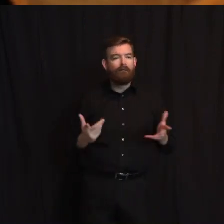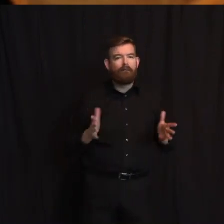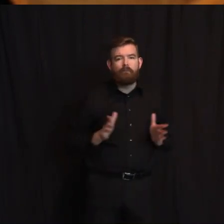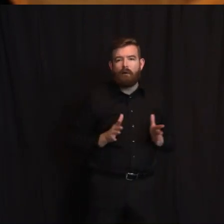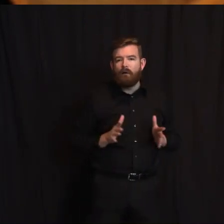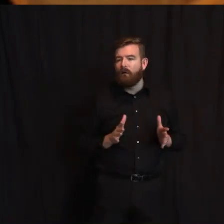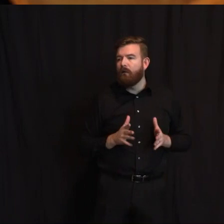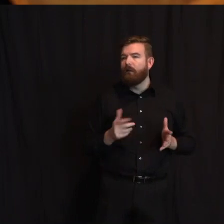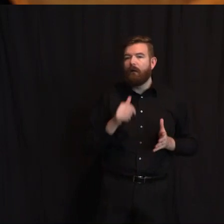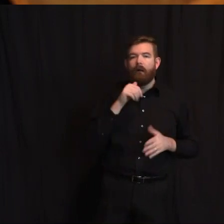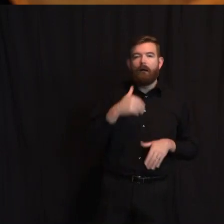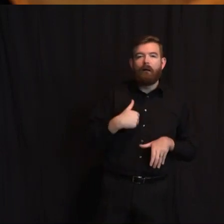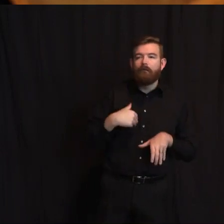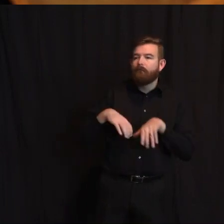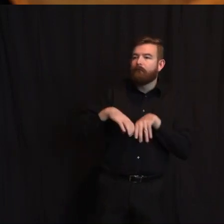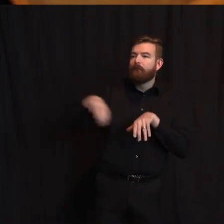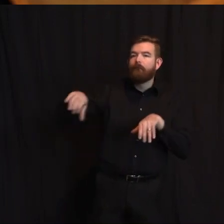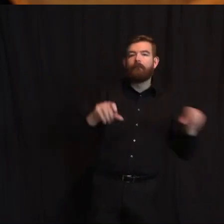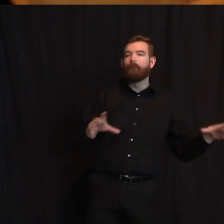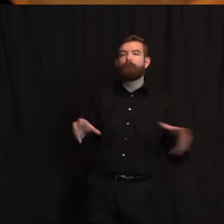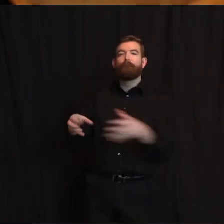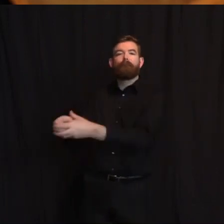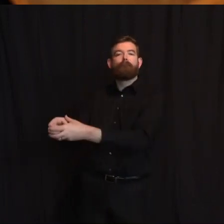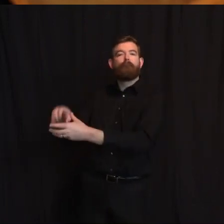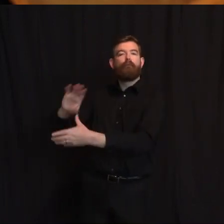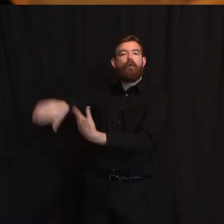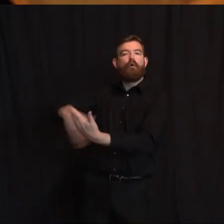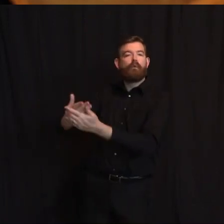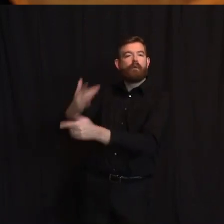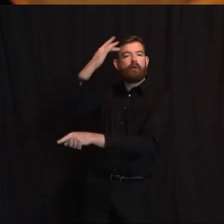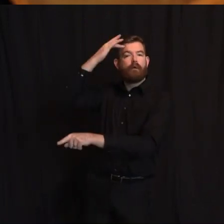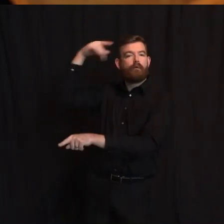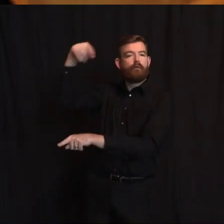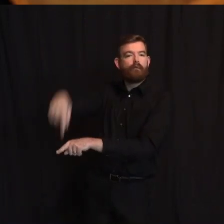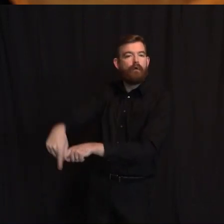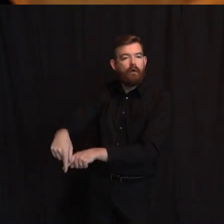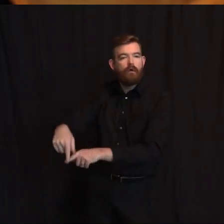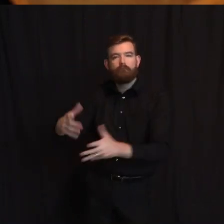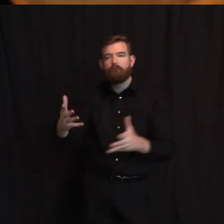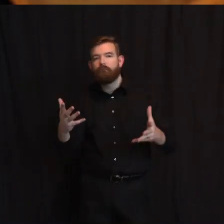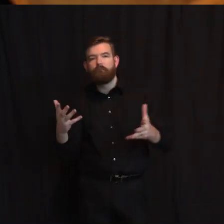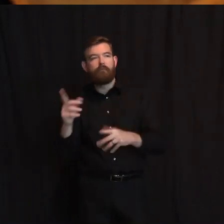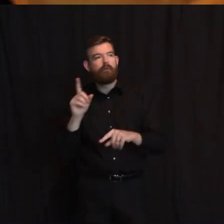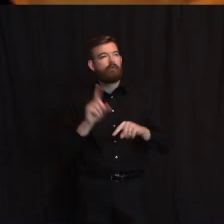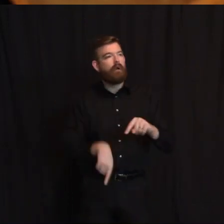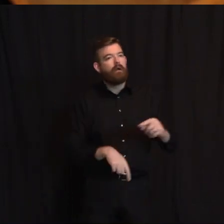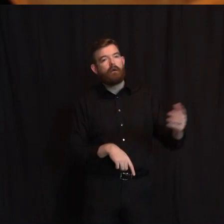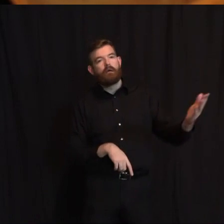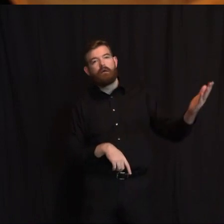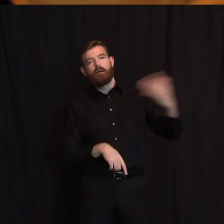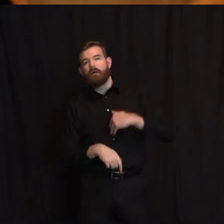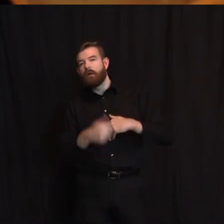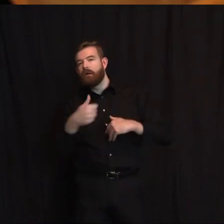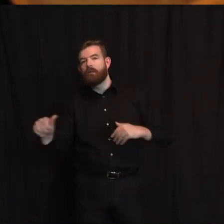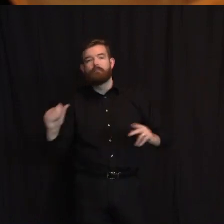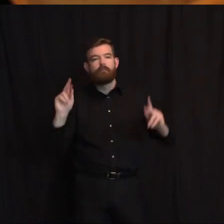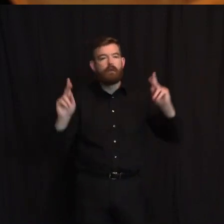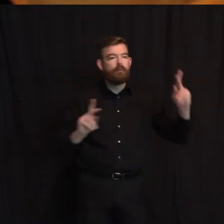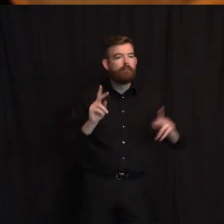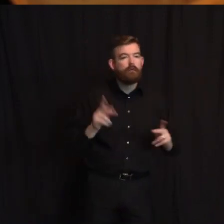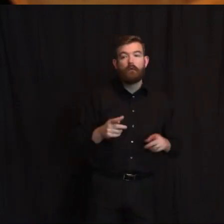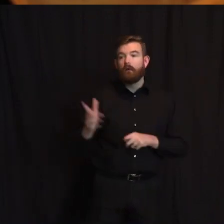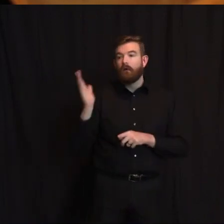these facilities will not be allowed to admit any residents or readmissions. And COVID